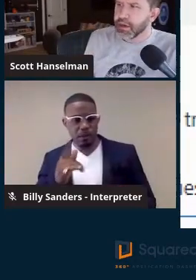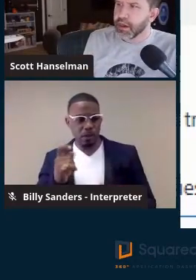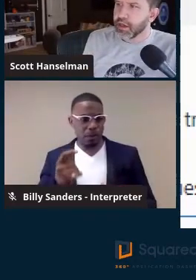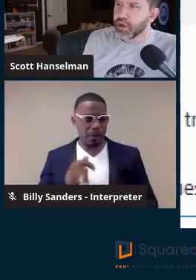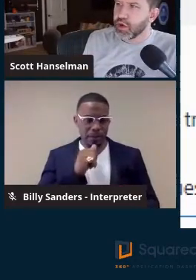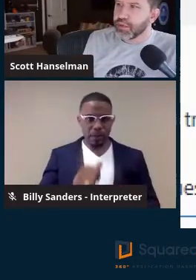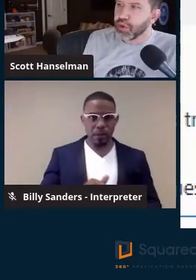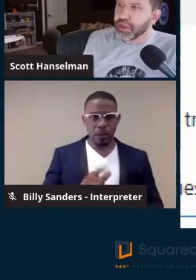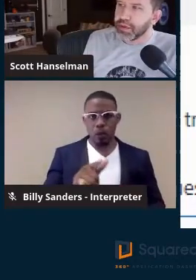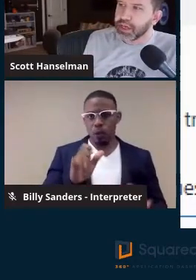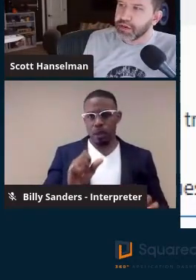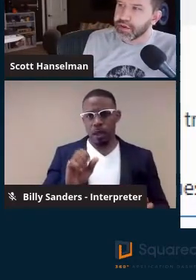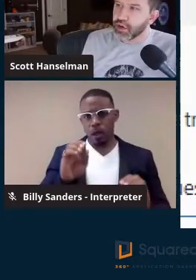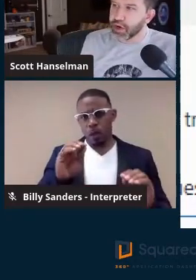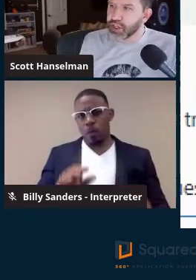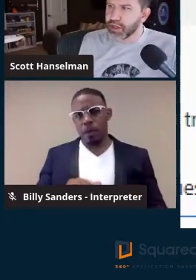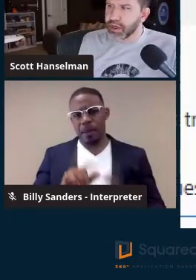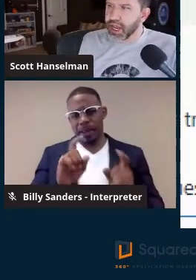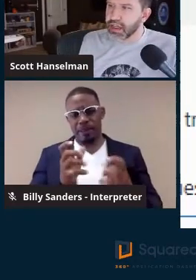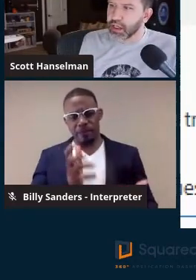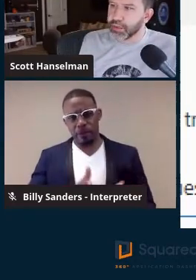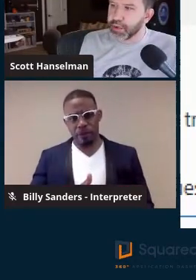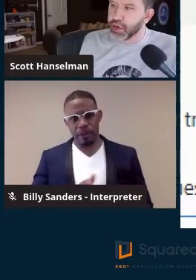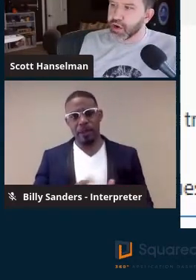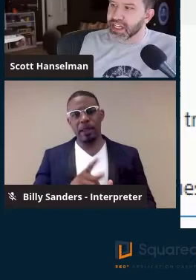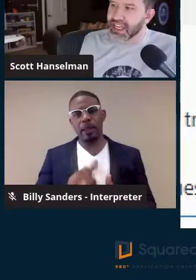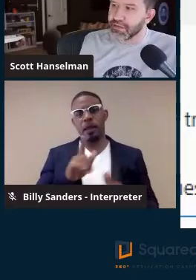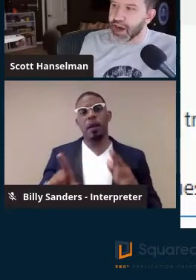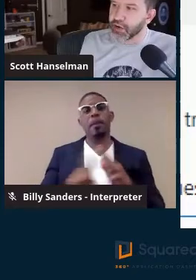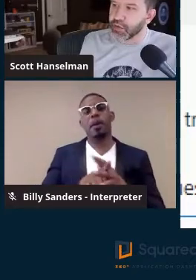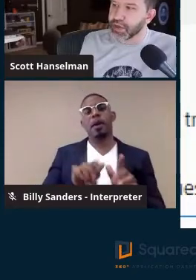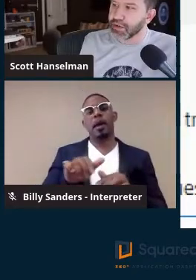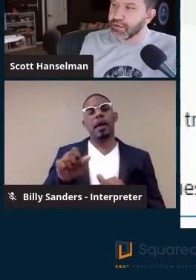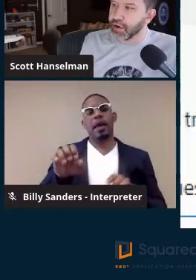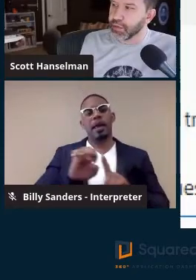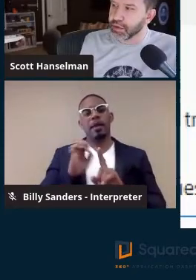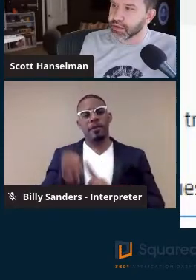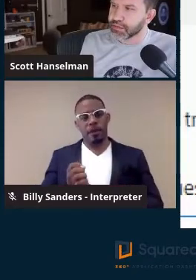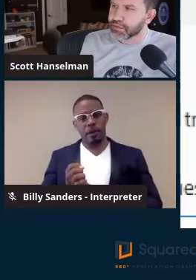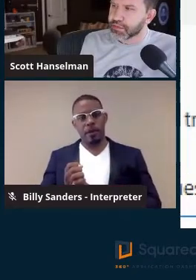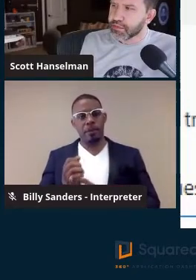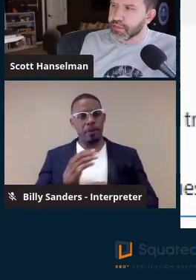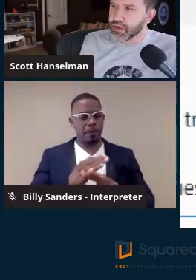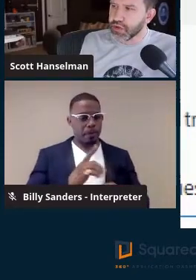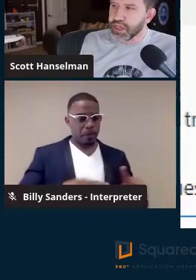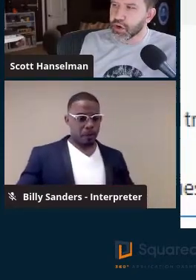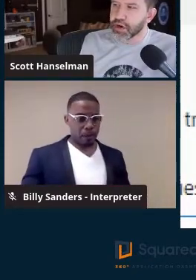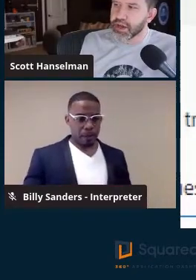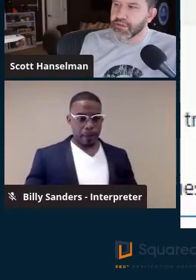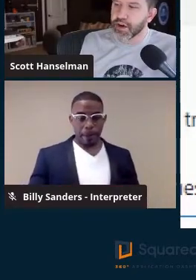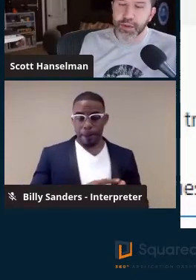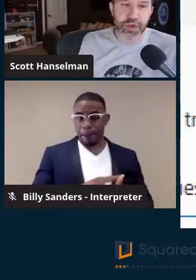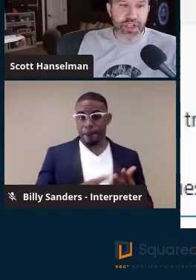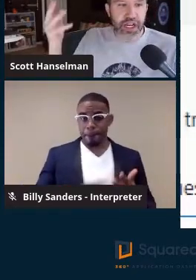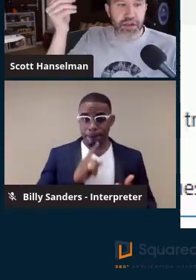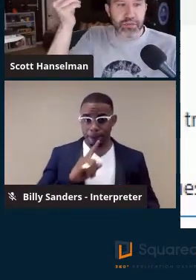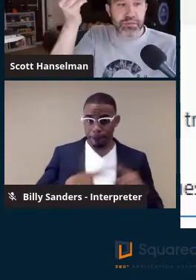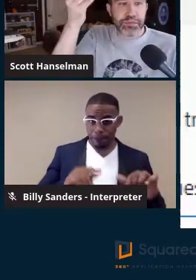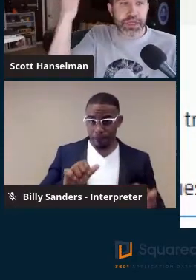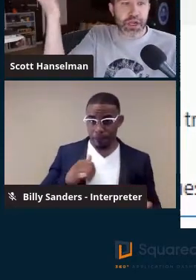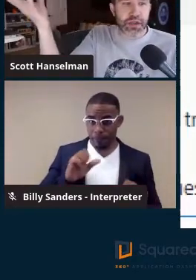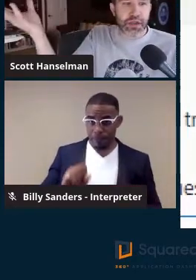secret, you can put them in configuration and they'll appear as environment variables. So these are variables that I